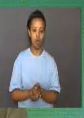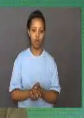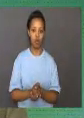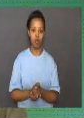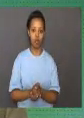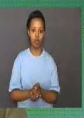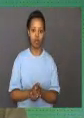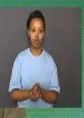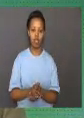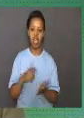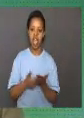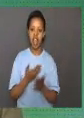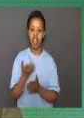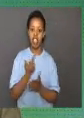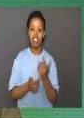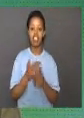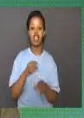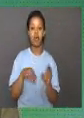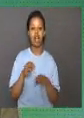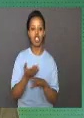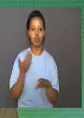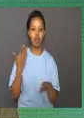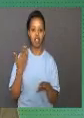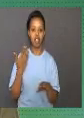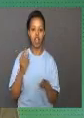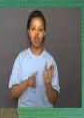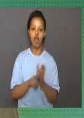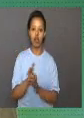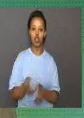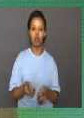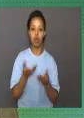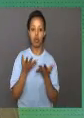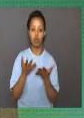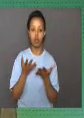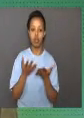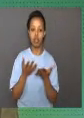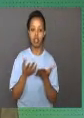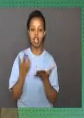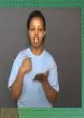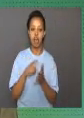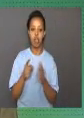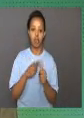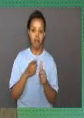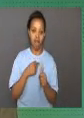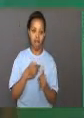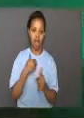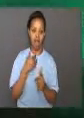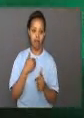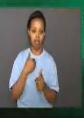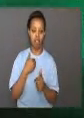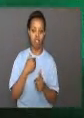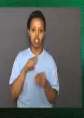Before we discuss how viruses multiply, we must begin by learning